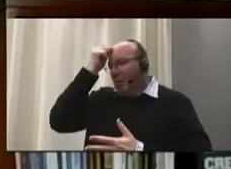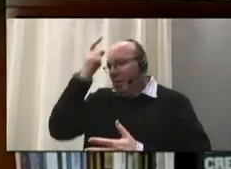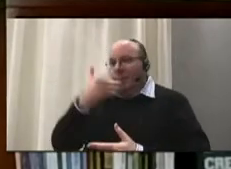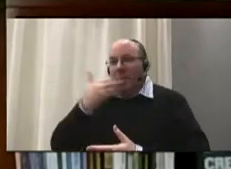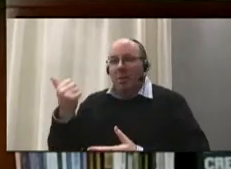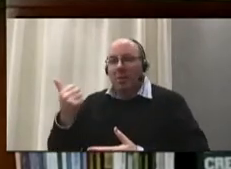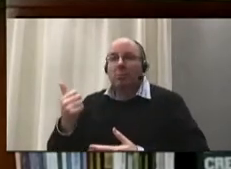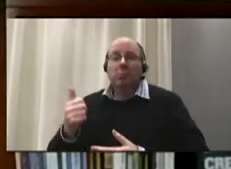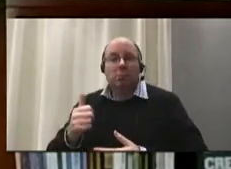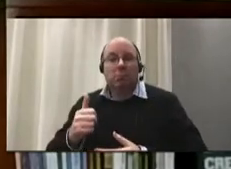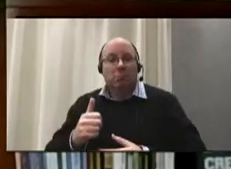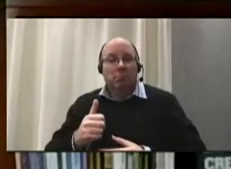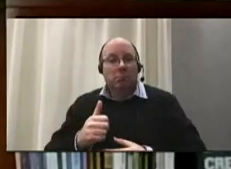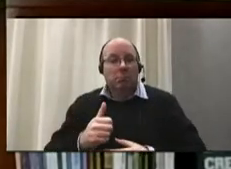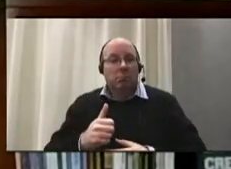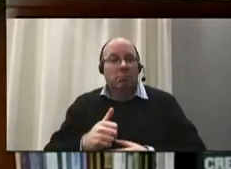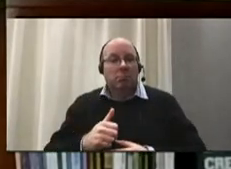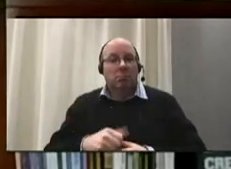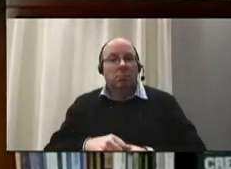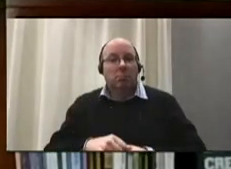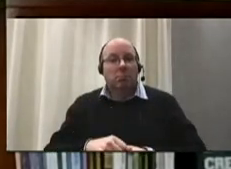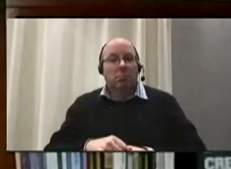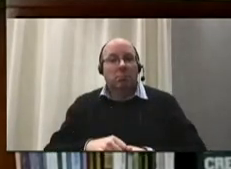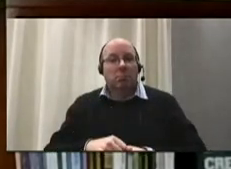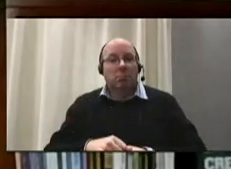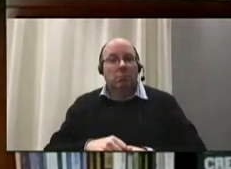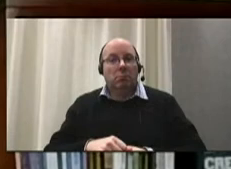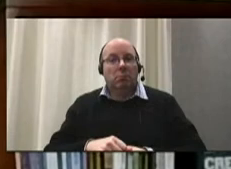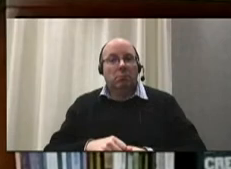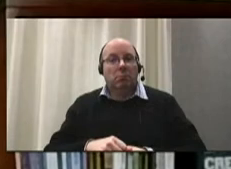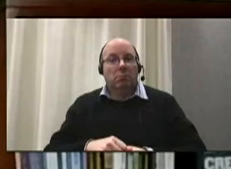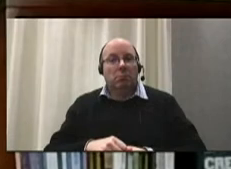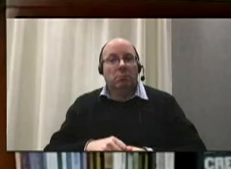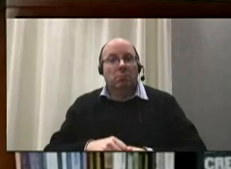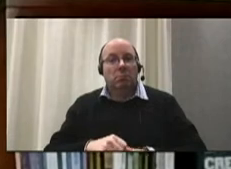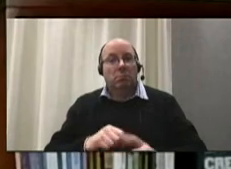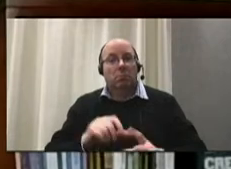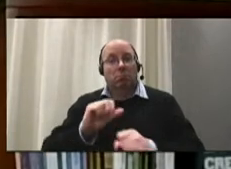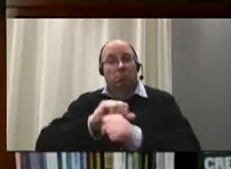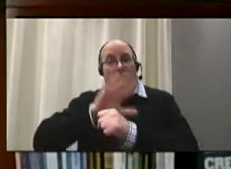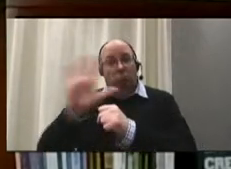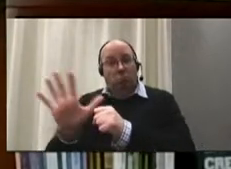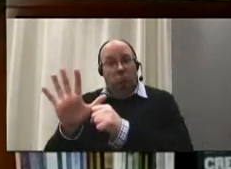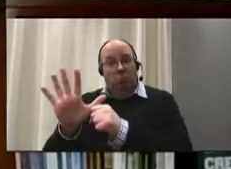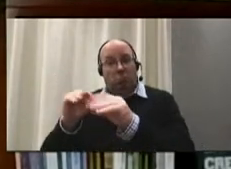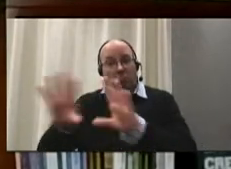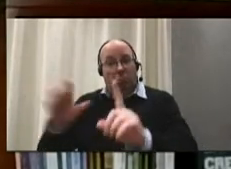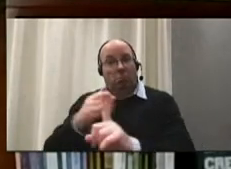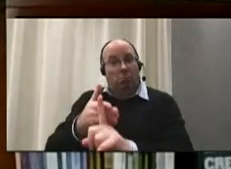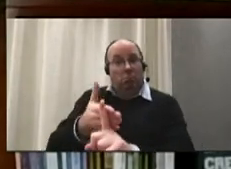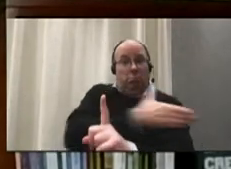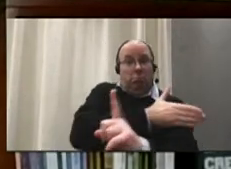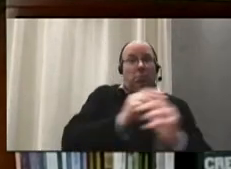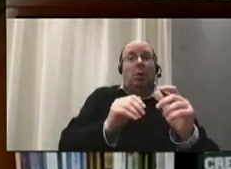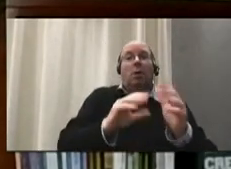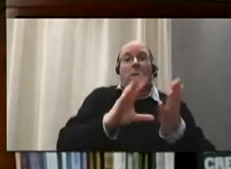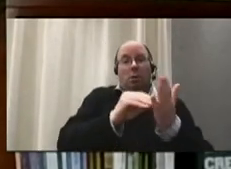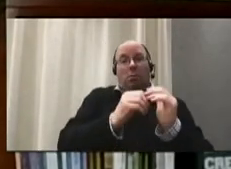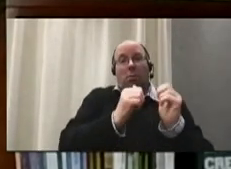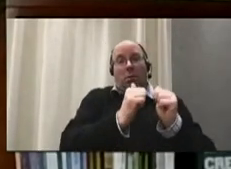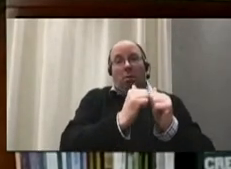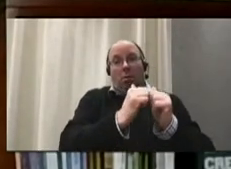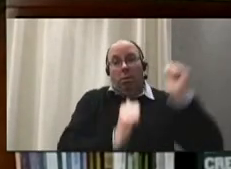to the pandemic, because again, they've been exacerbated. But I'm also going to say we've got to provide high quality teaching and